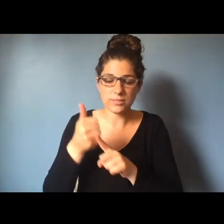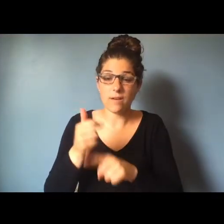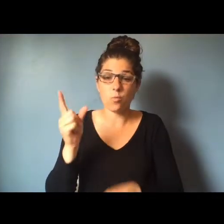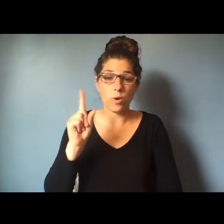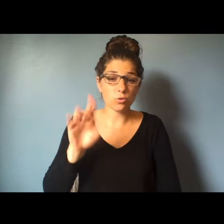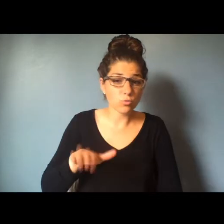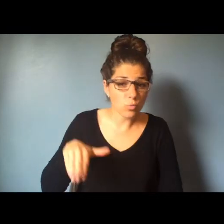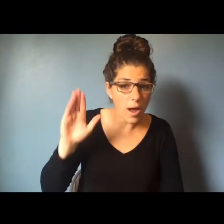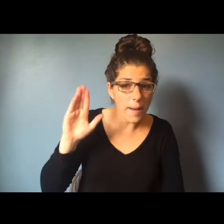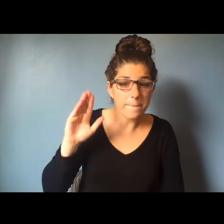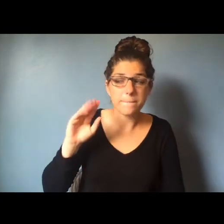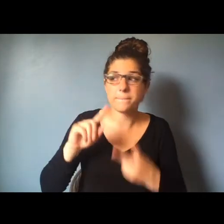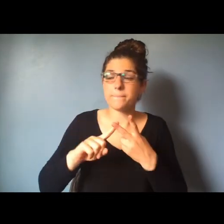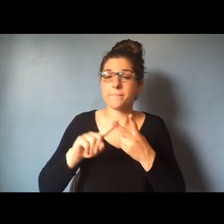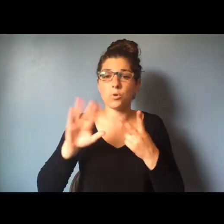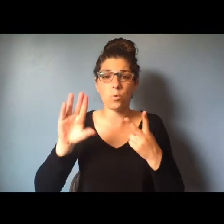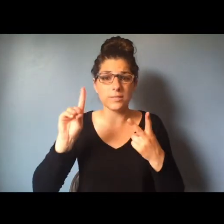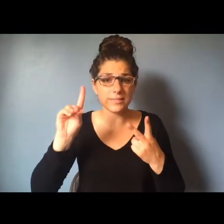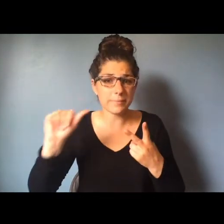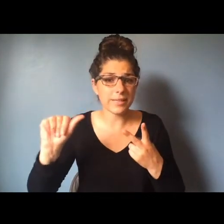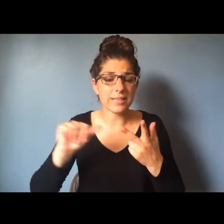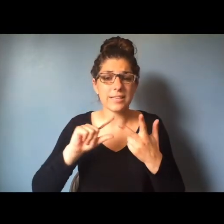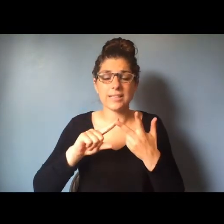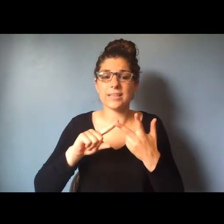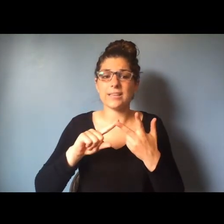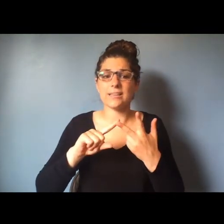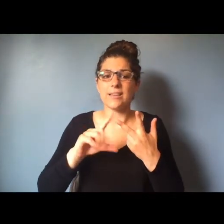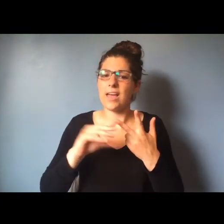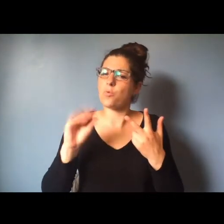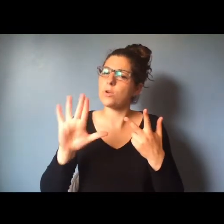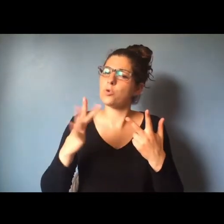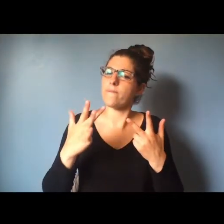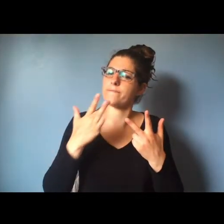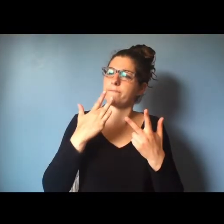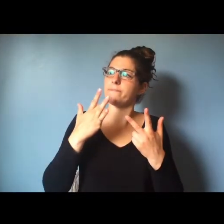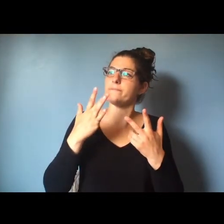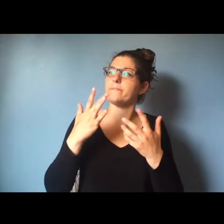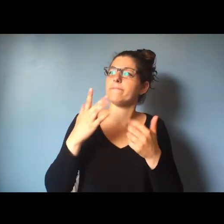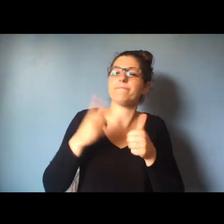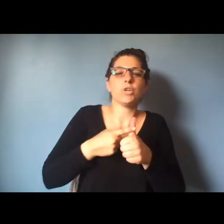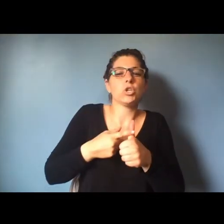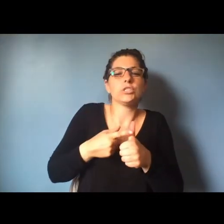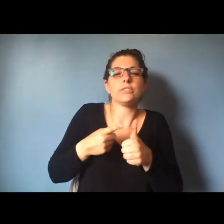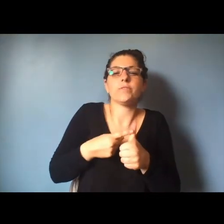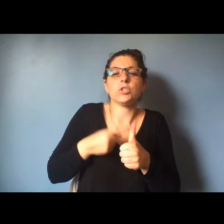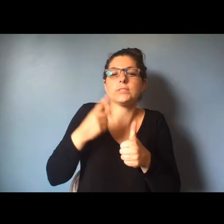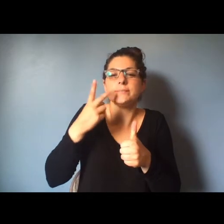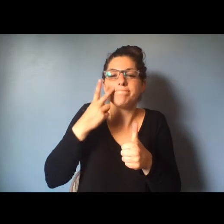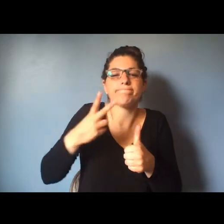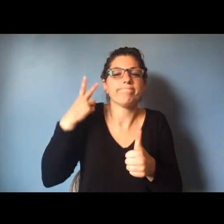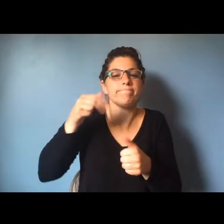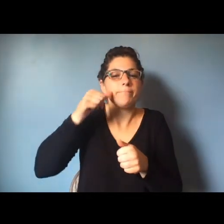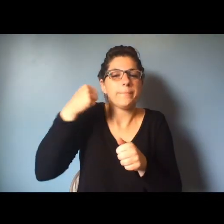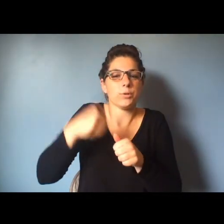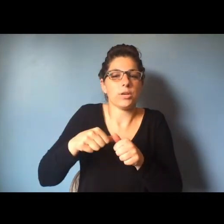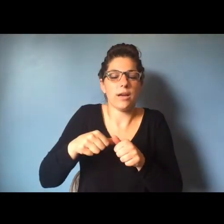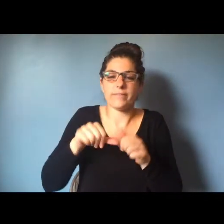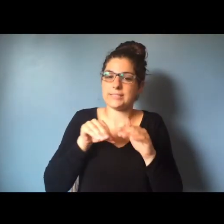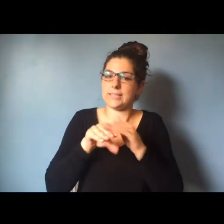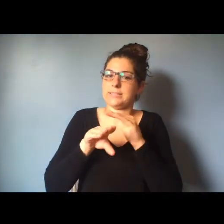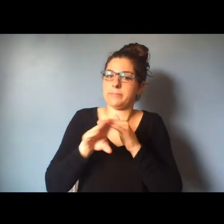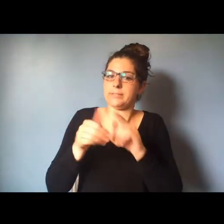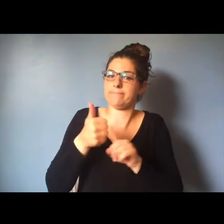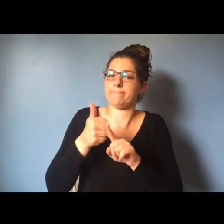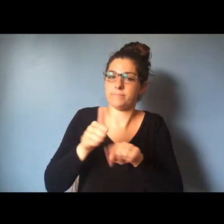up, what your disability is, and what's your first memory of accessibility being a challenge for